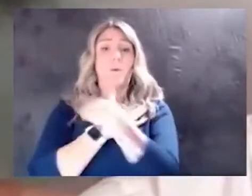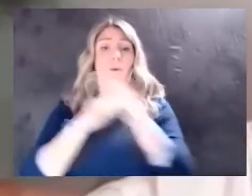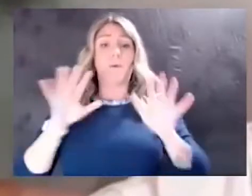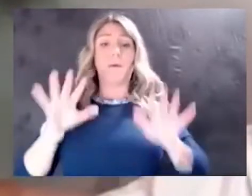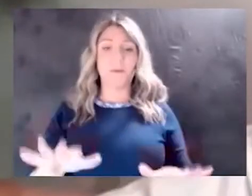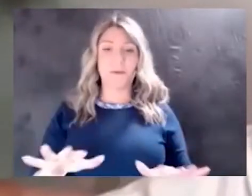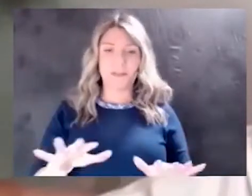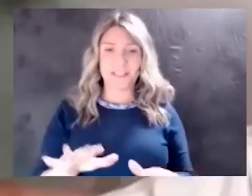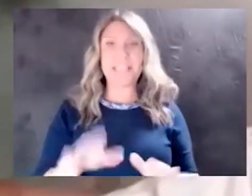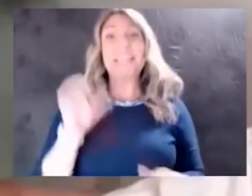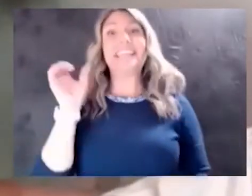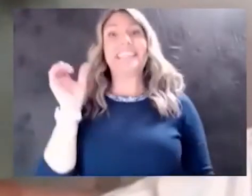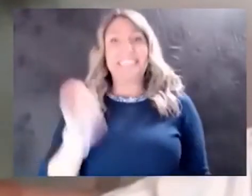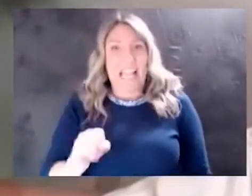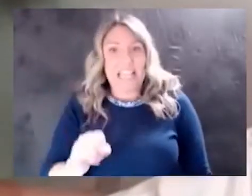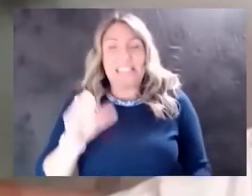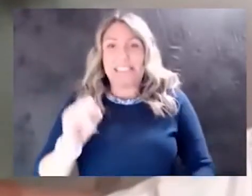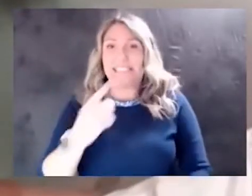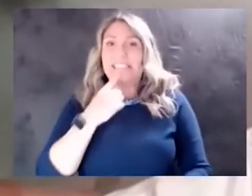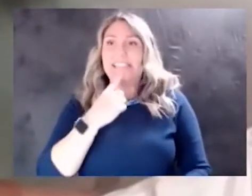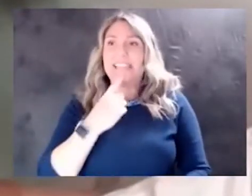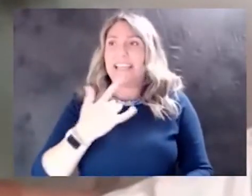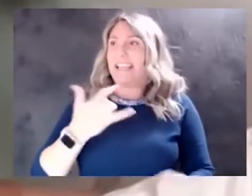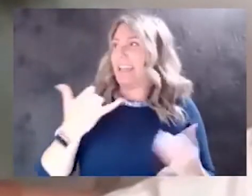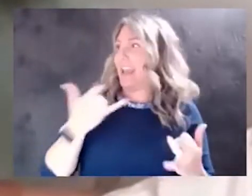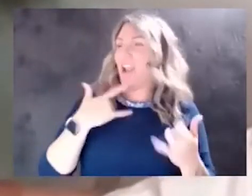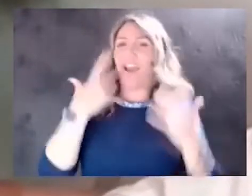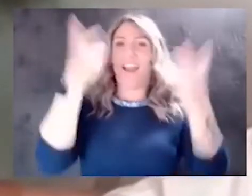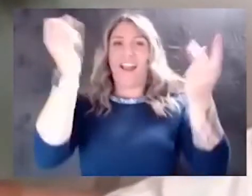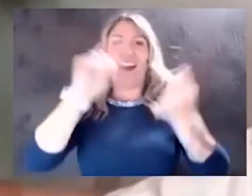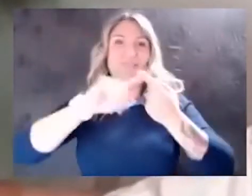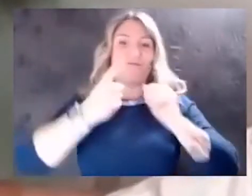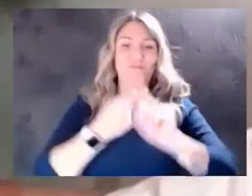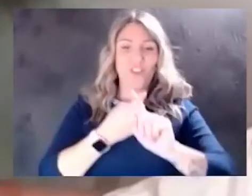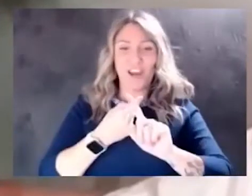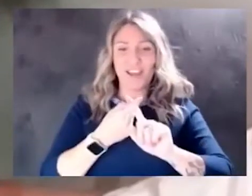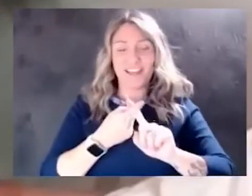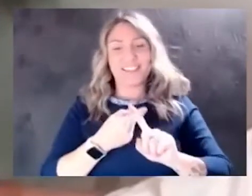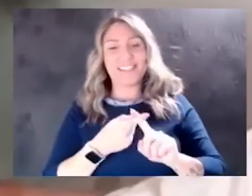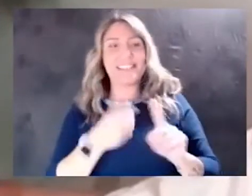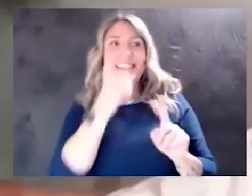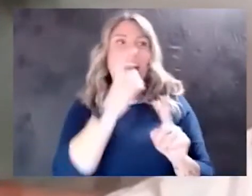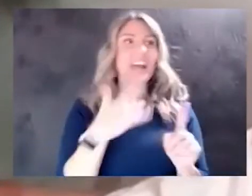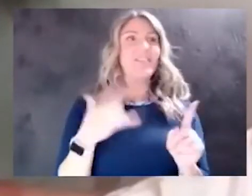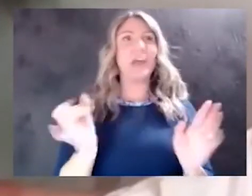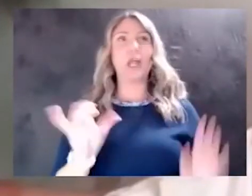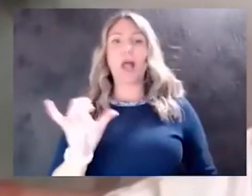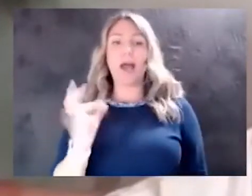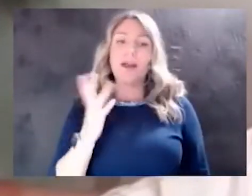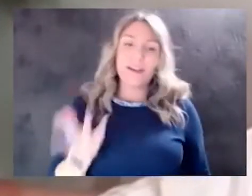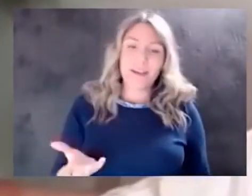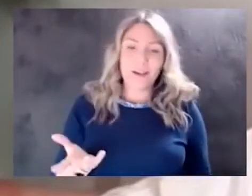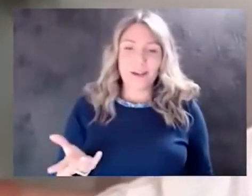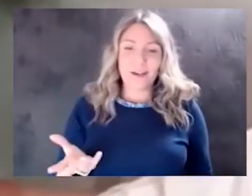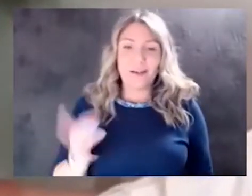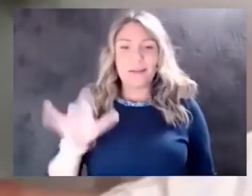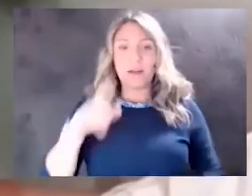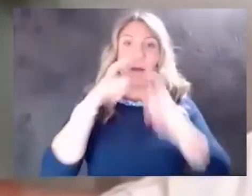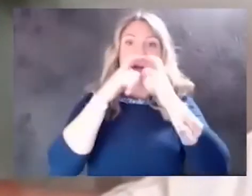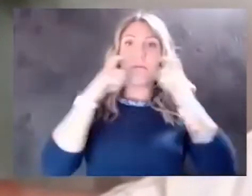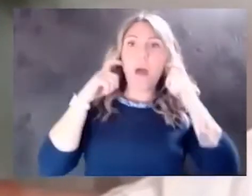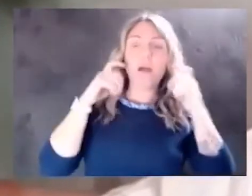Most definitely. I can definitely say that I can now go out with friends and not feel like I have to wear a mask all